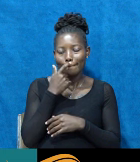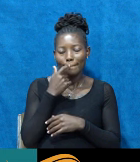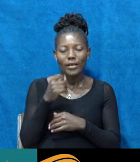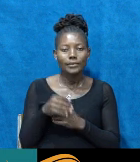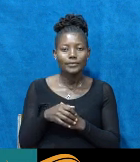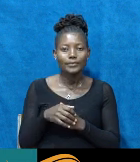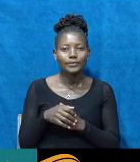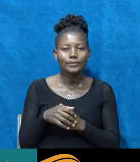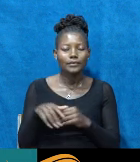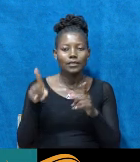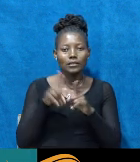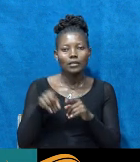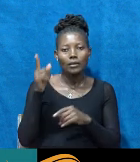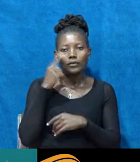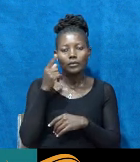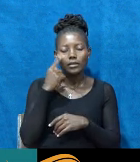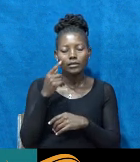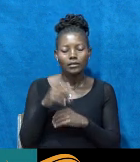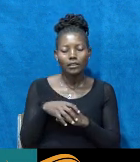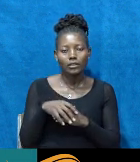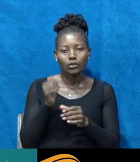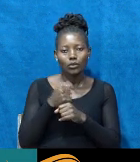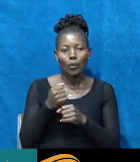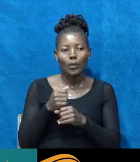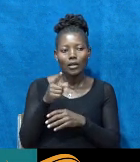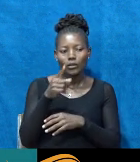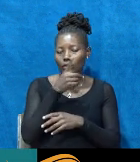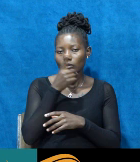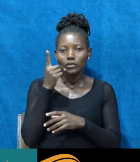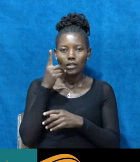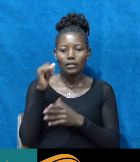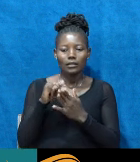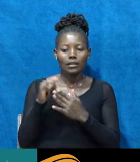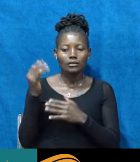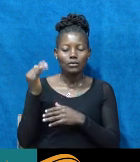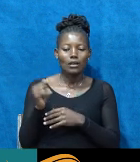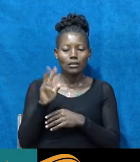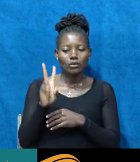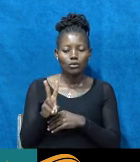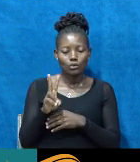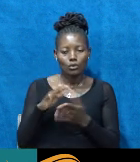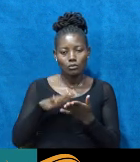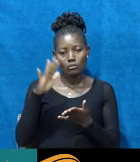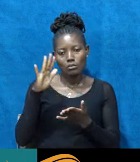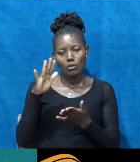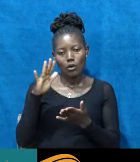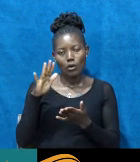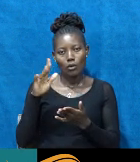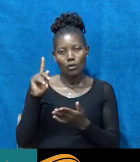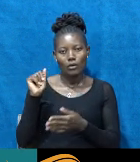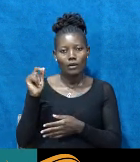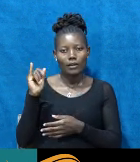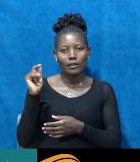to dehydrate the cells. That's why for these two, yes, especially like creatine, yes, it contributes to